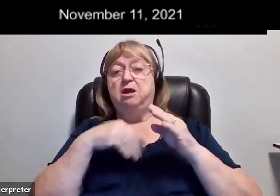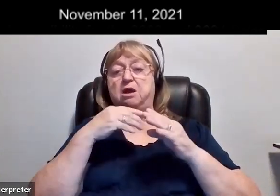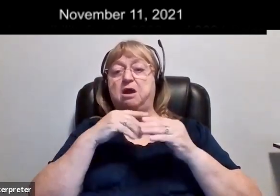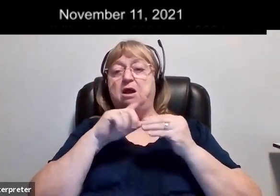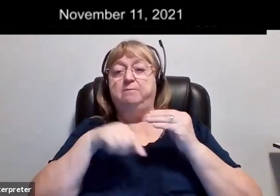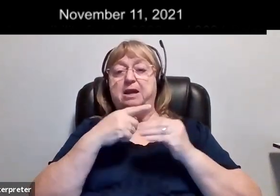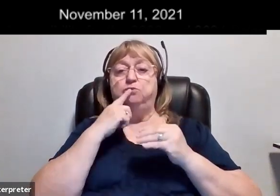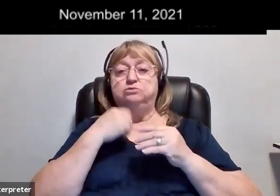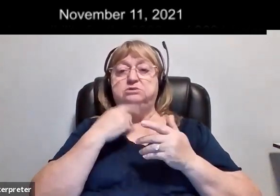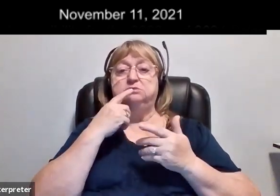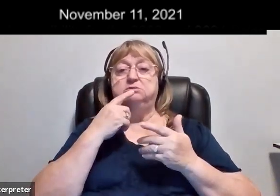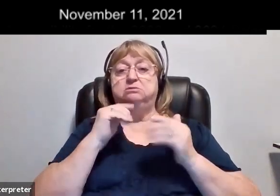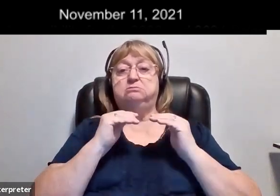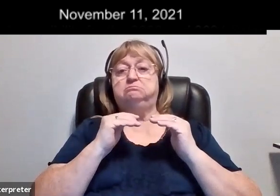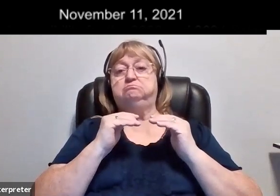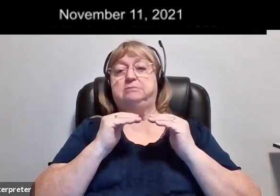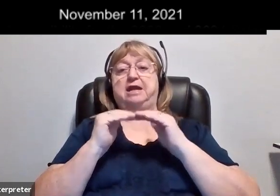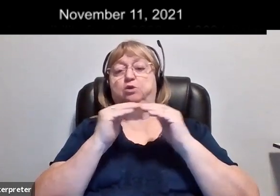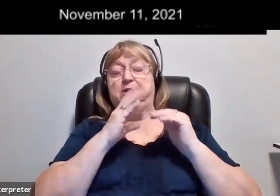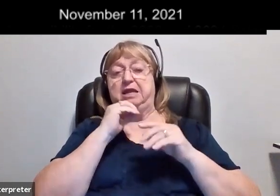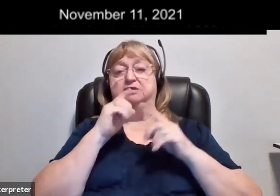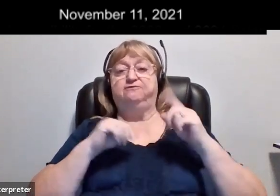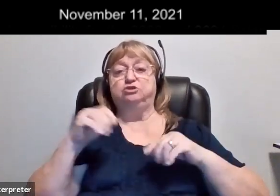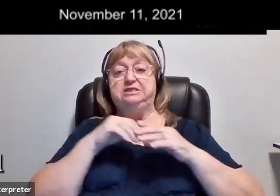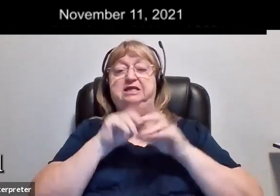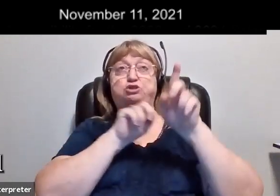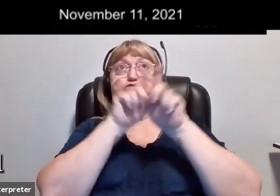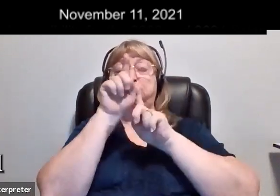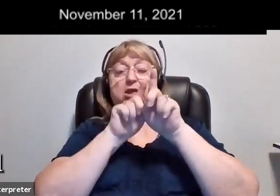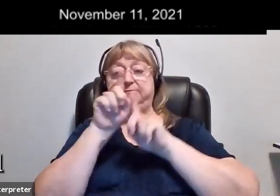diversity in astronomy outreach and education,